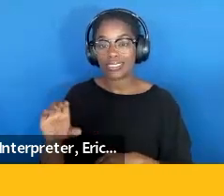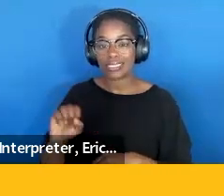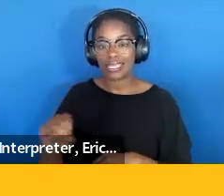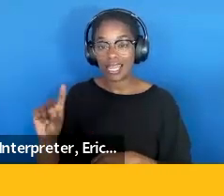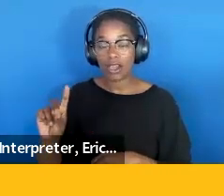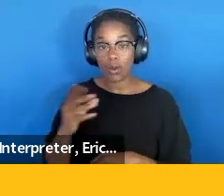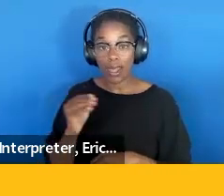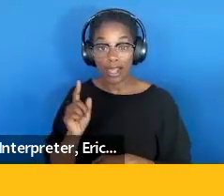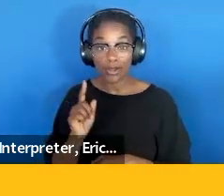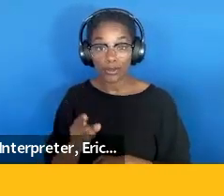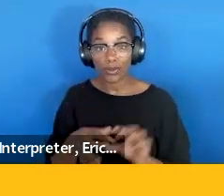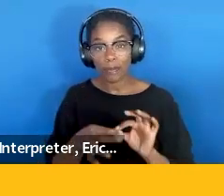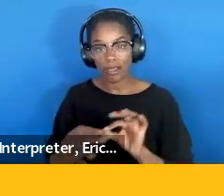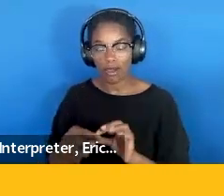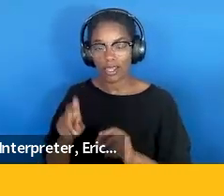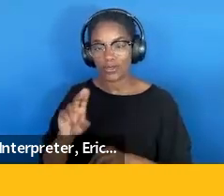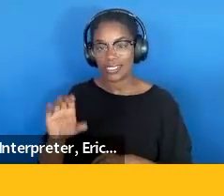you belong at UC San Diego.